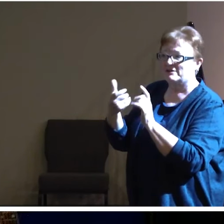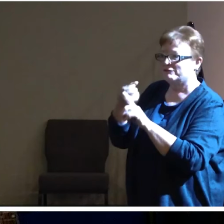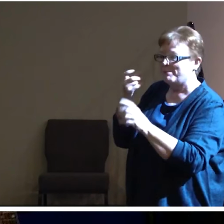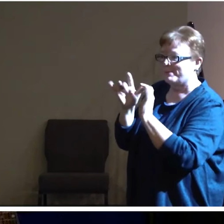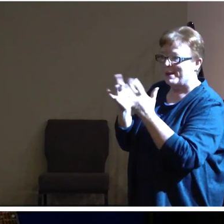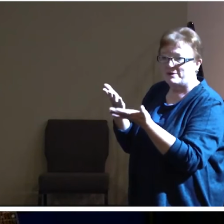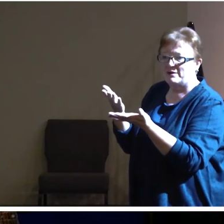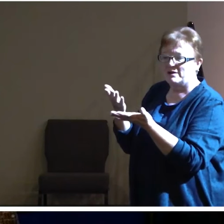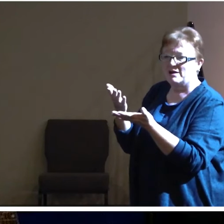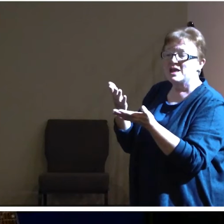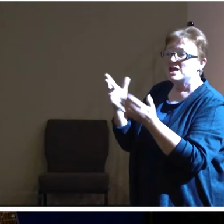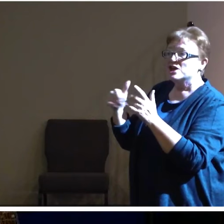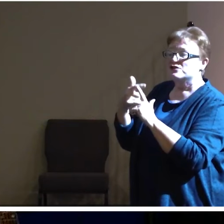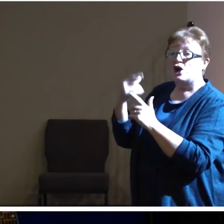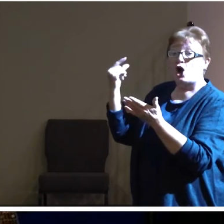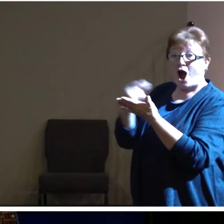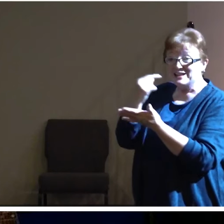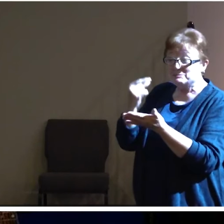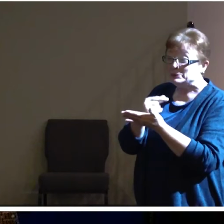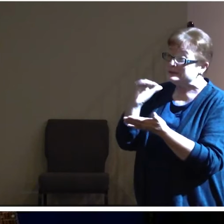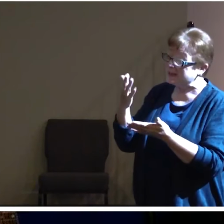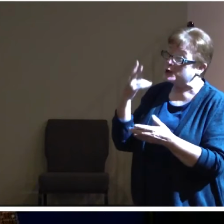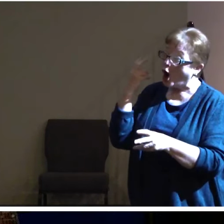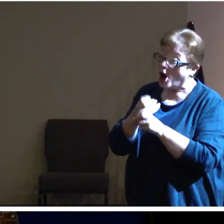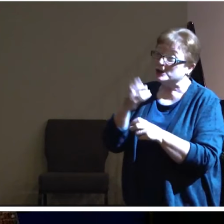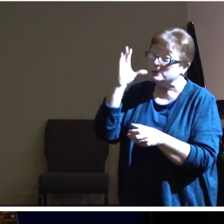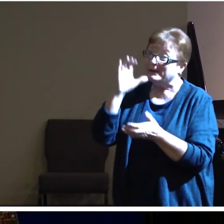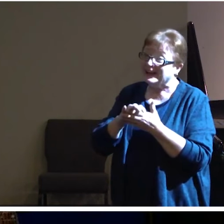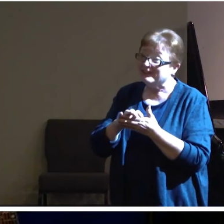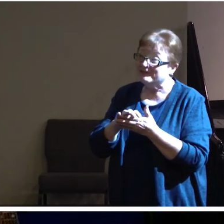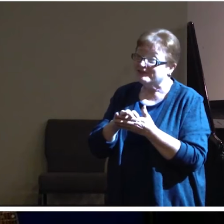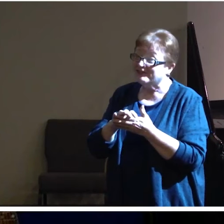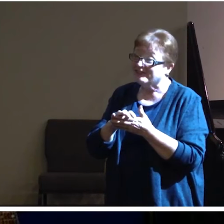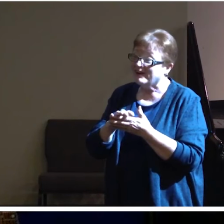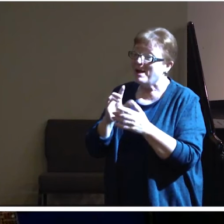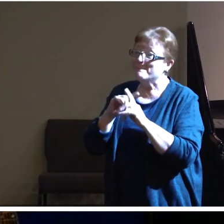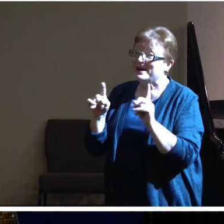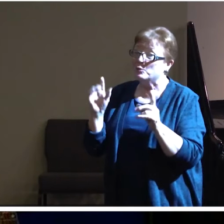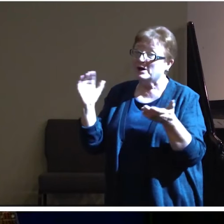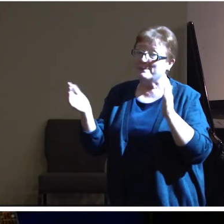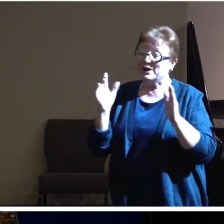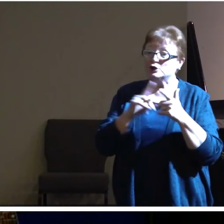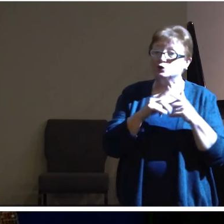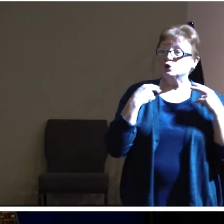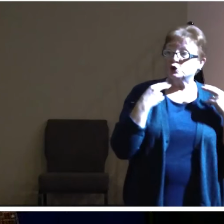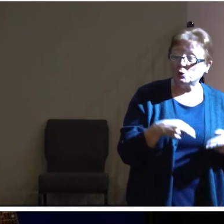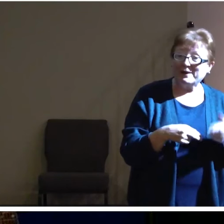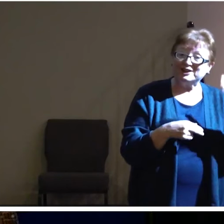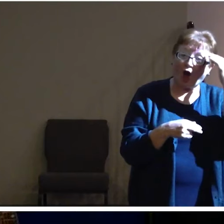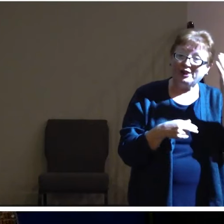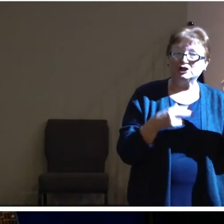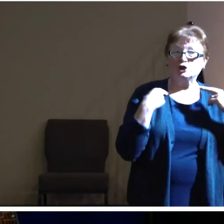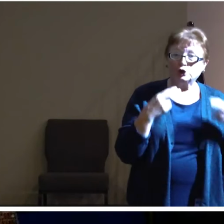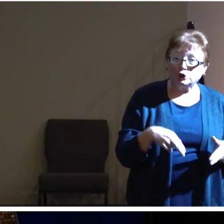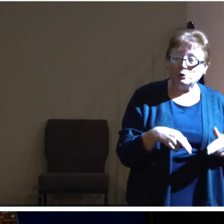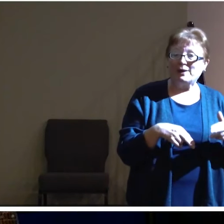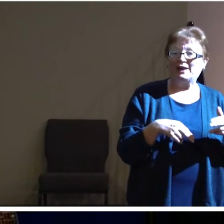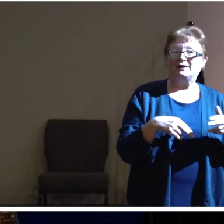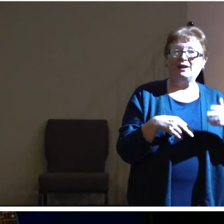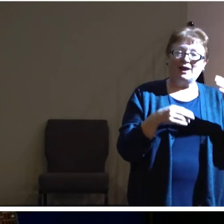it. The gospel seems hard to believe, but that's because we're comparing it to human knowledge, human ability, human